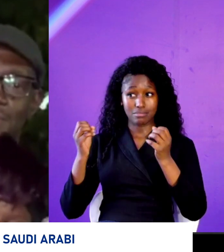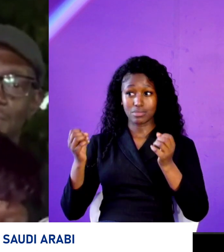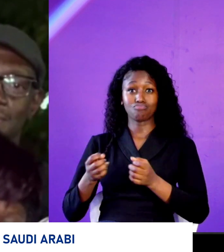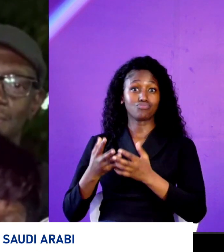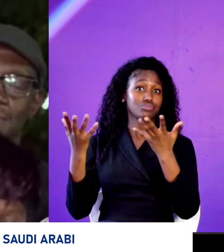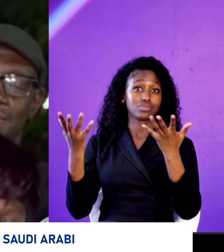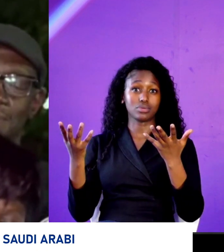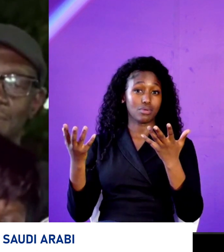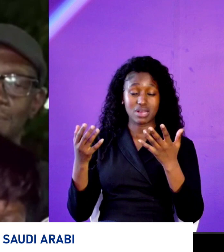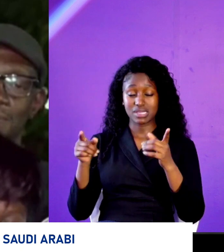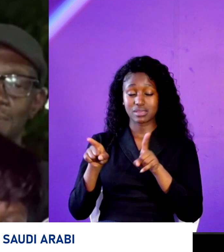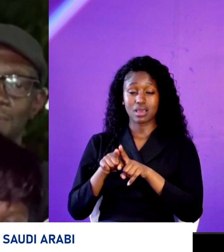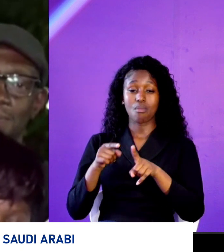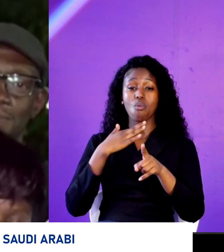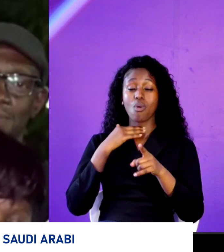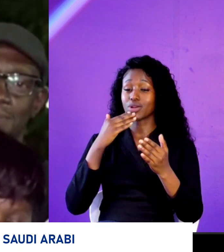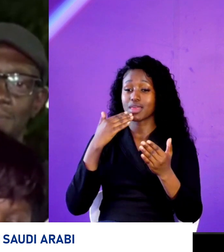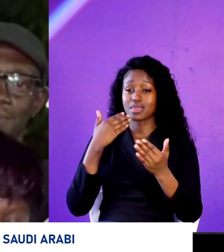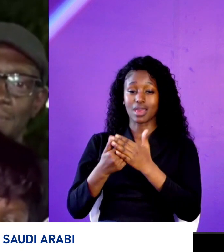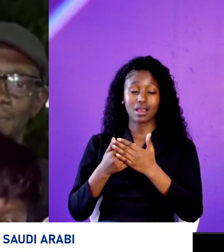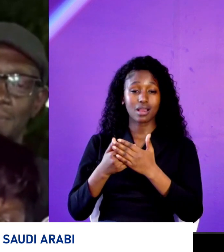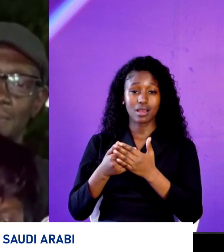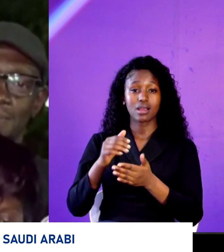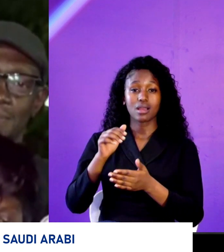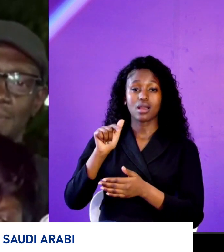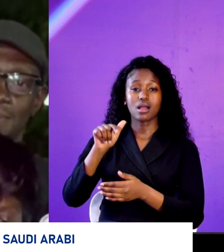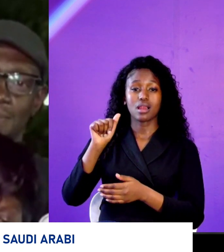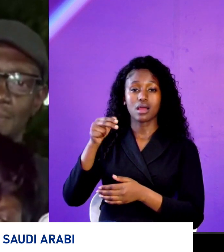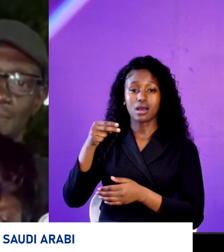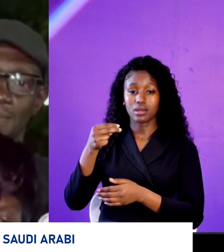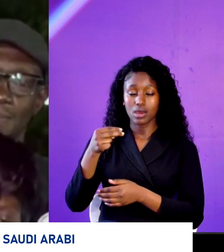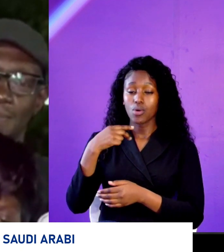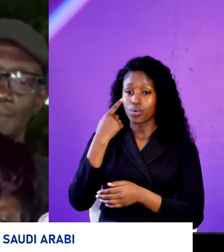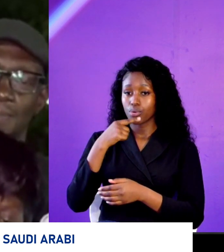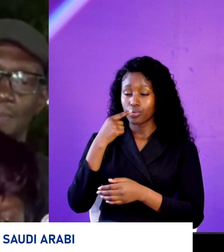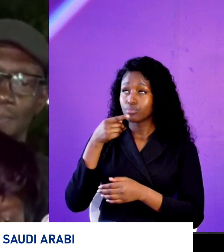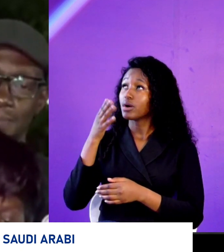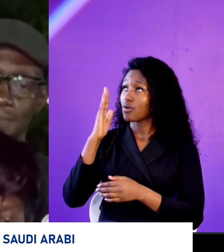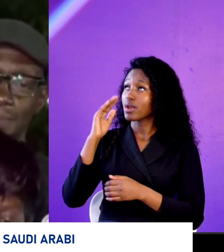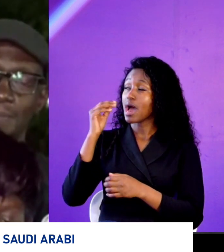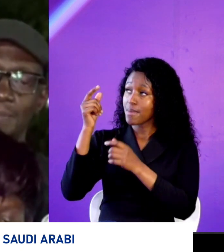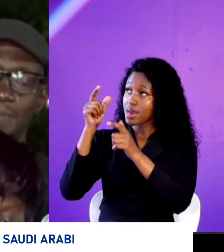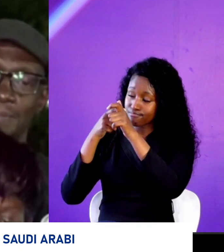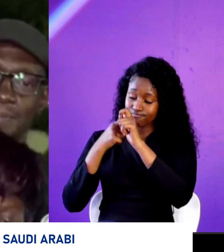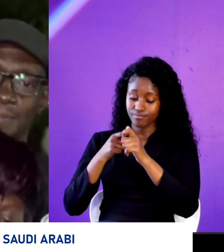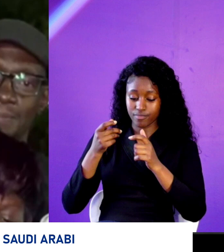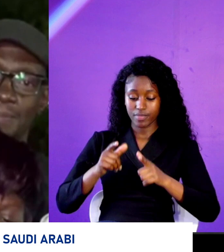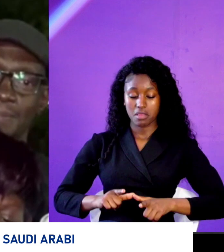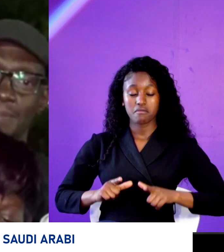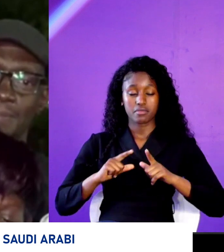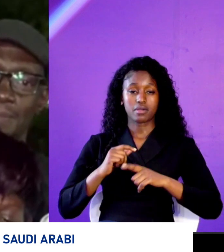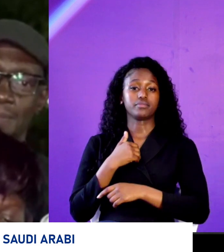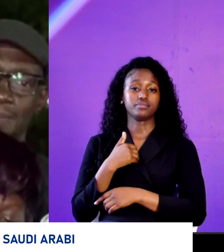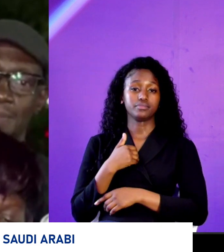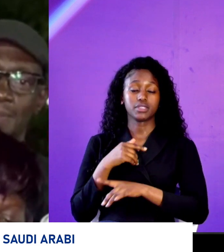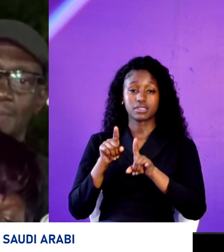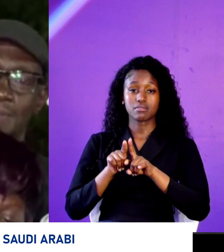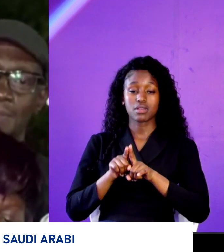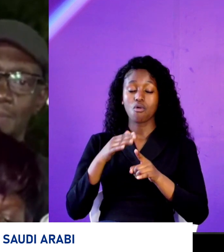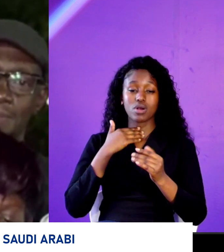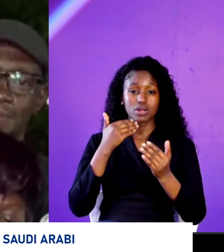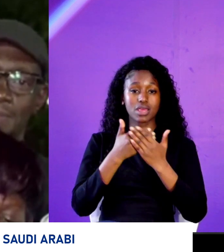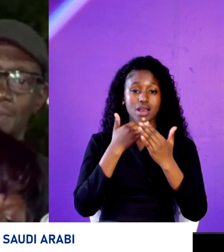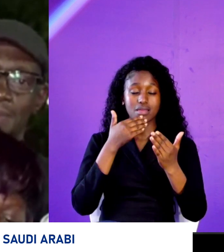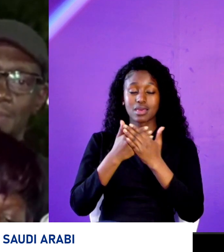by thanking Allah subhanahu wa ta'ala for the gift of life. I want also to thank